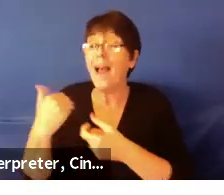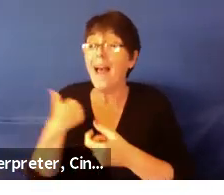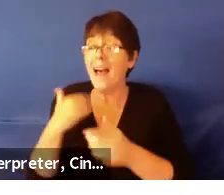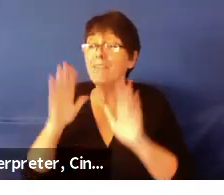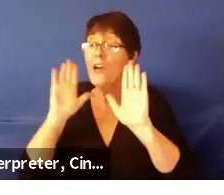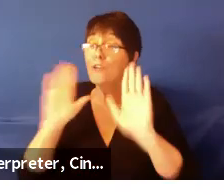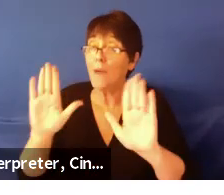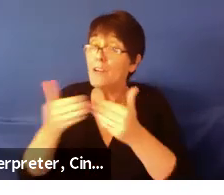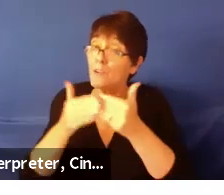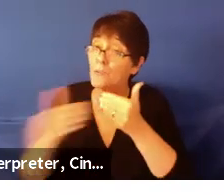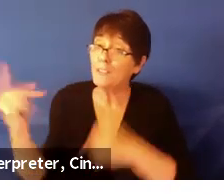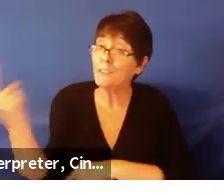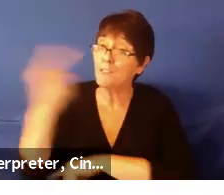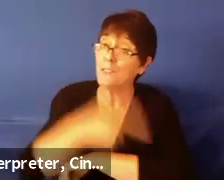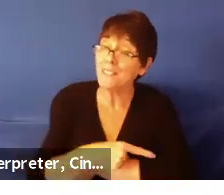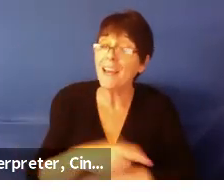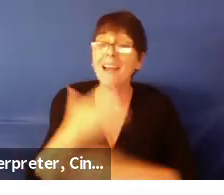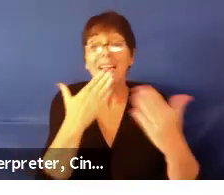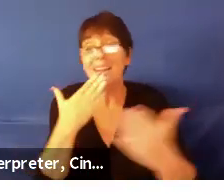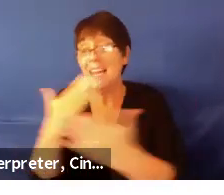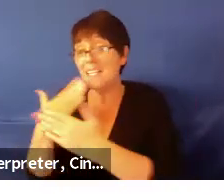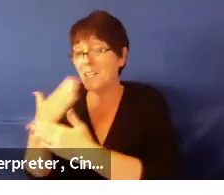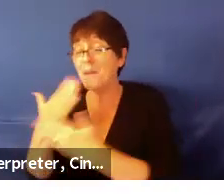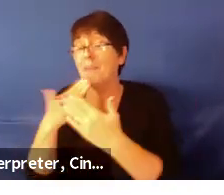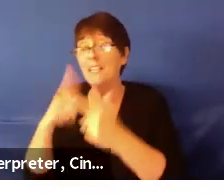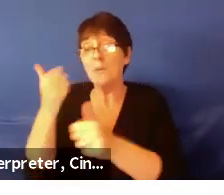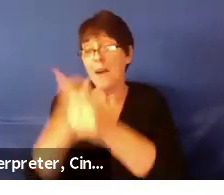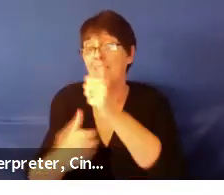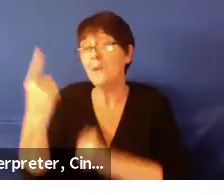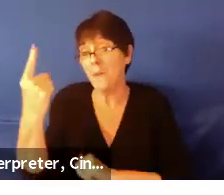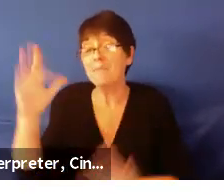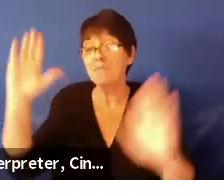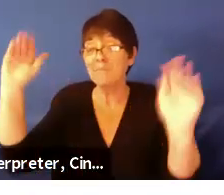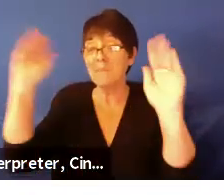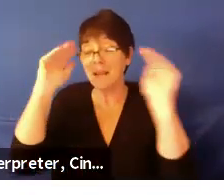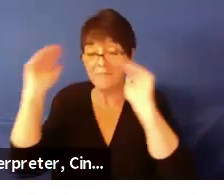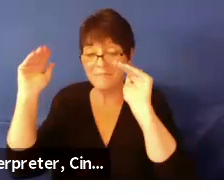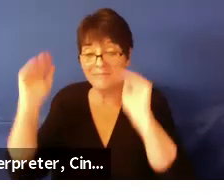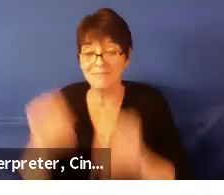rest of your day. Thank you, Louis. Thanks to everyone. Bye.